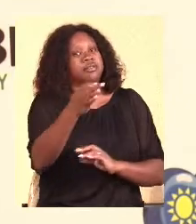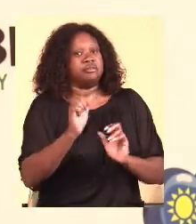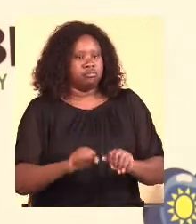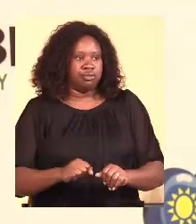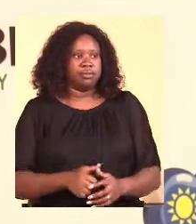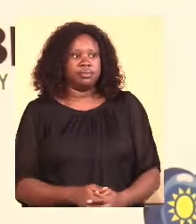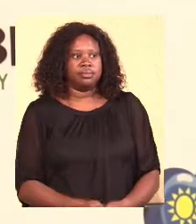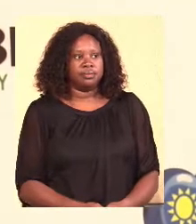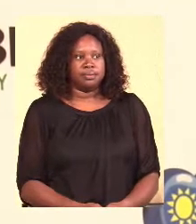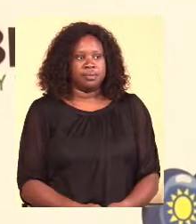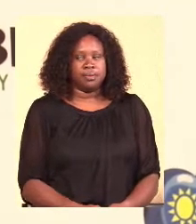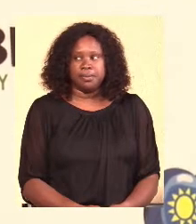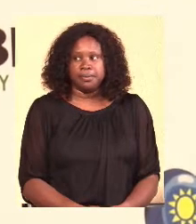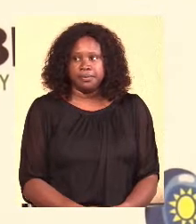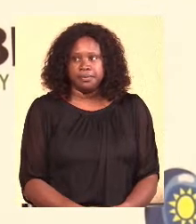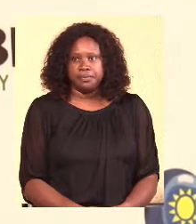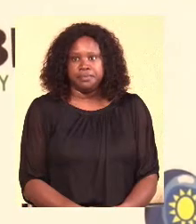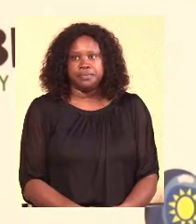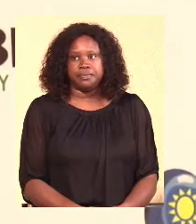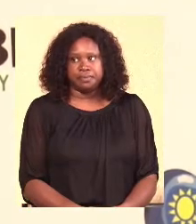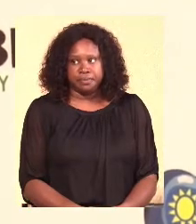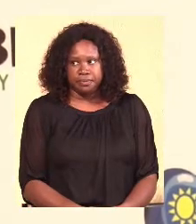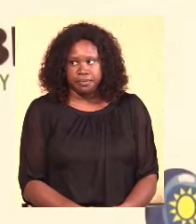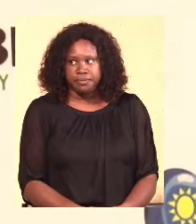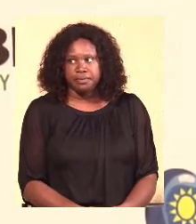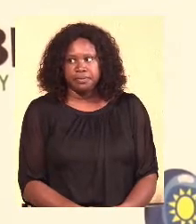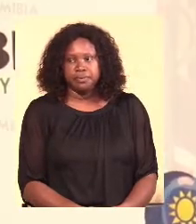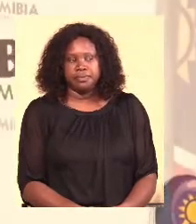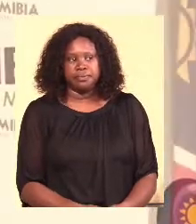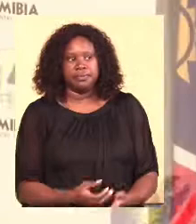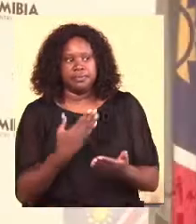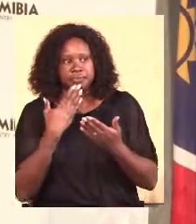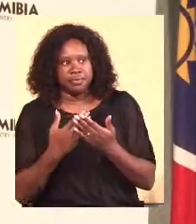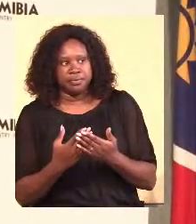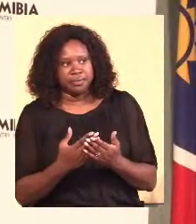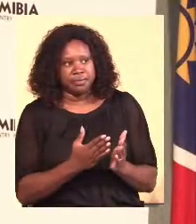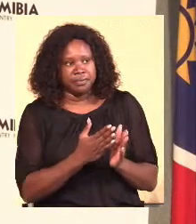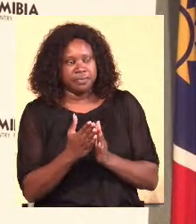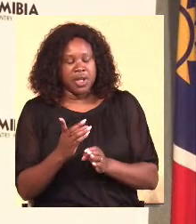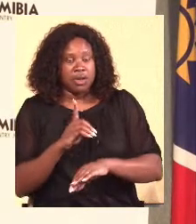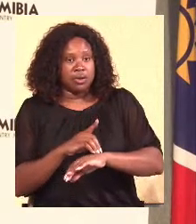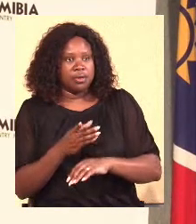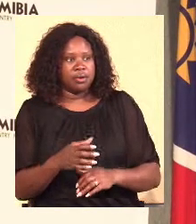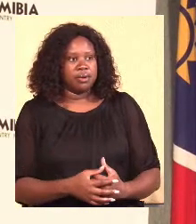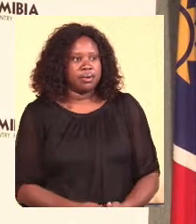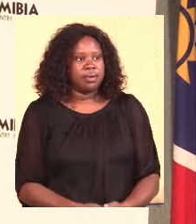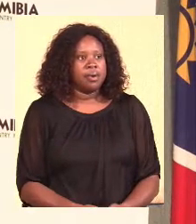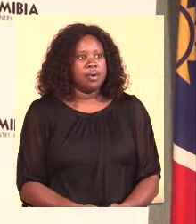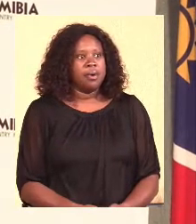Thank you, Prof. I don't know whether I have left any other question. I think it's clear. Yeah. Yes, Doctor. Thank you.